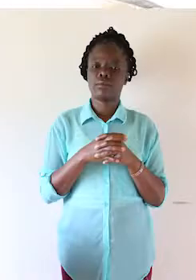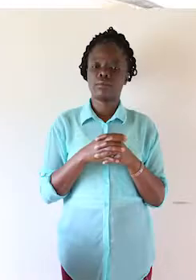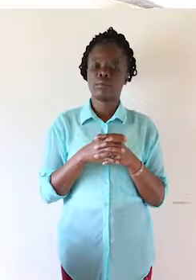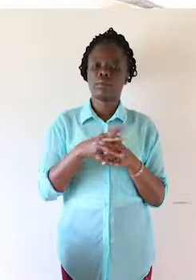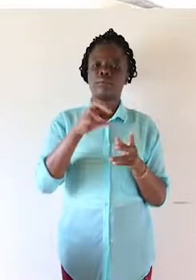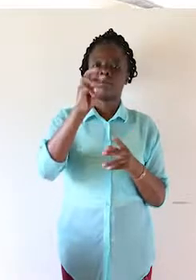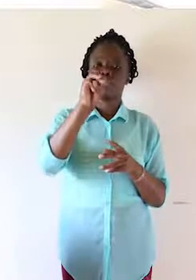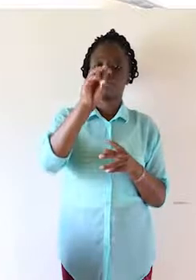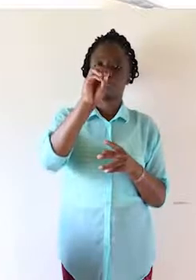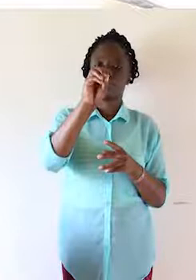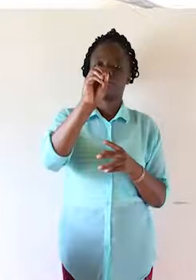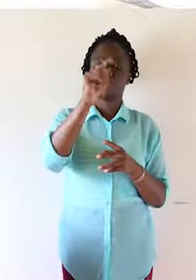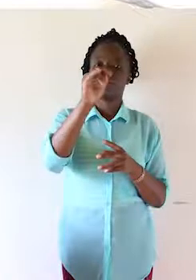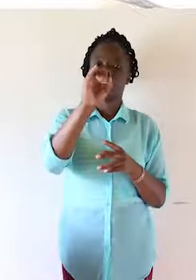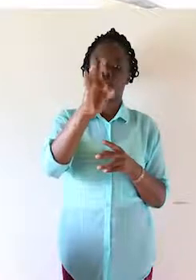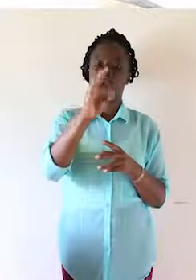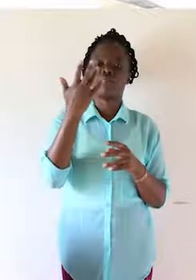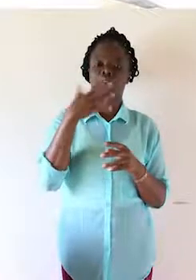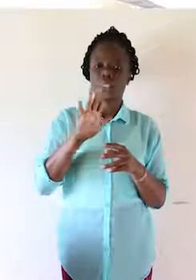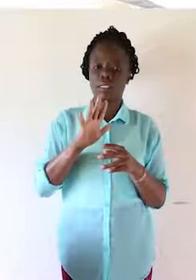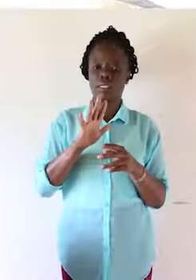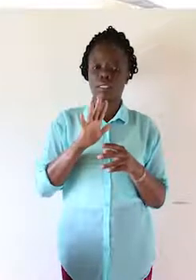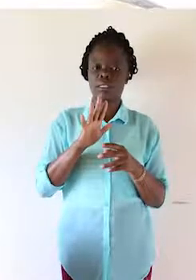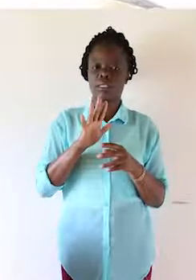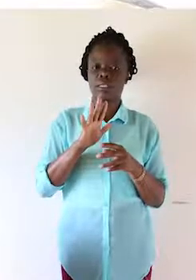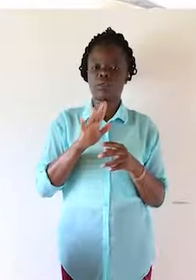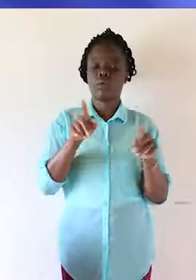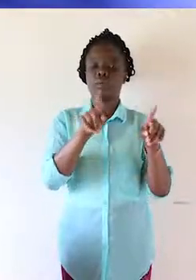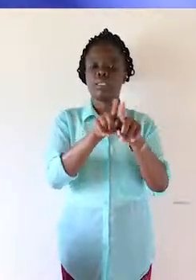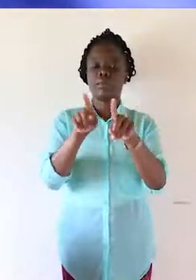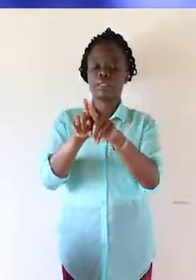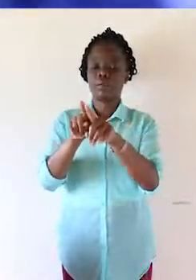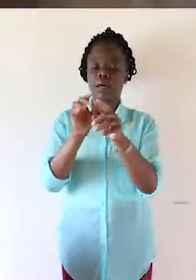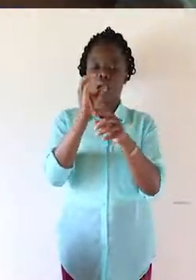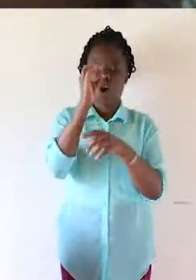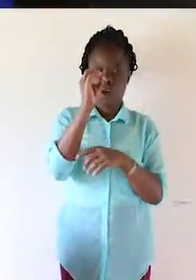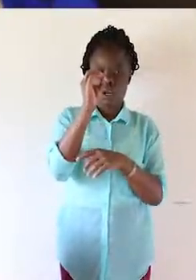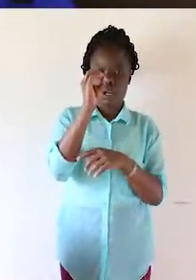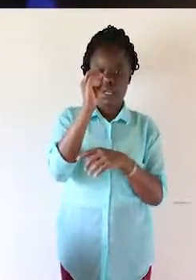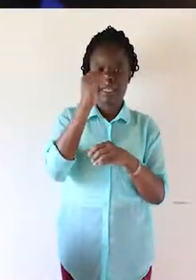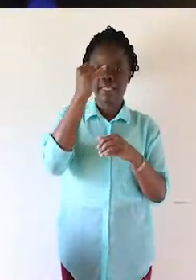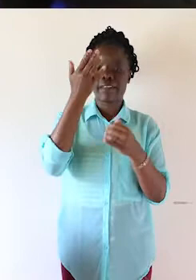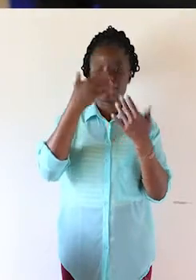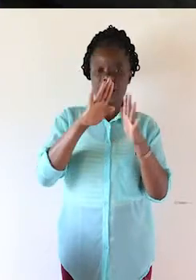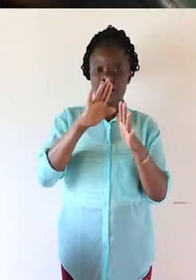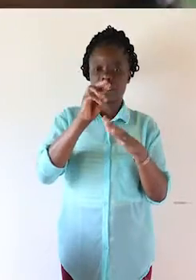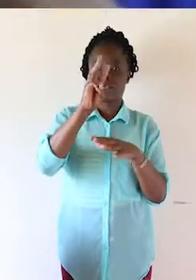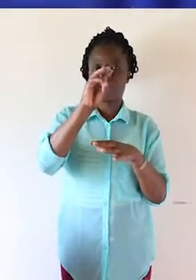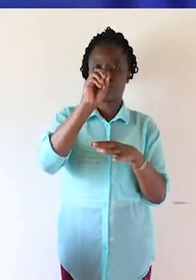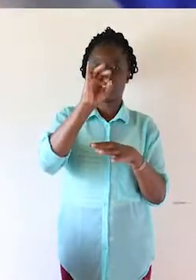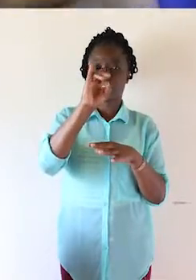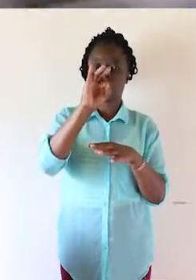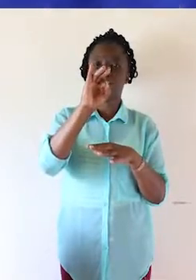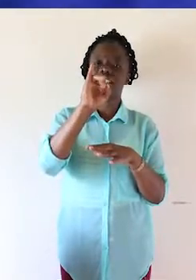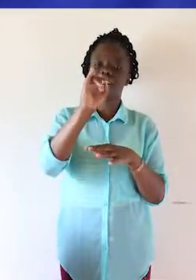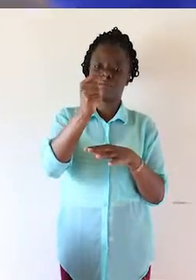Good. The mortise, the finished mortise, will be like this hole here. The finished mortise will be